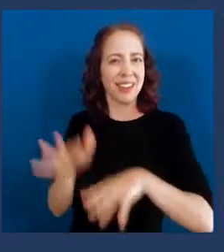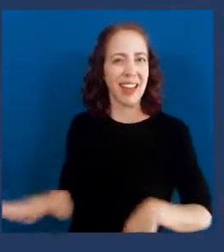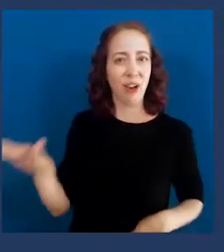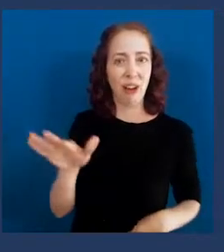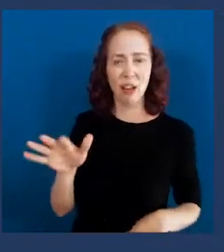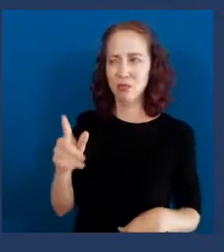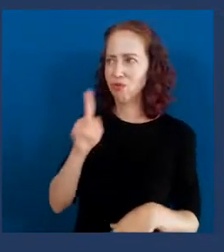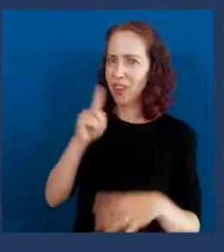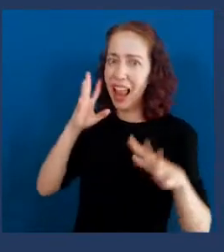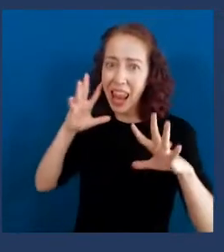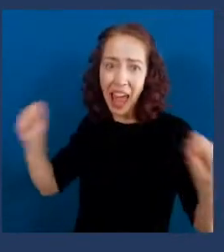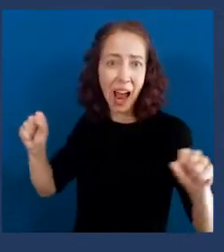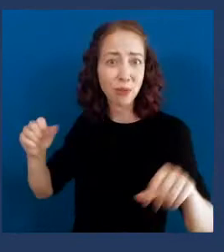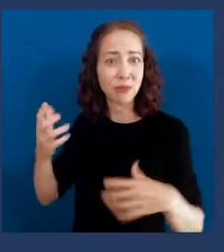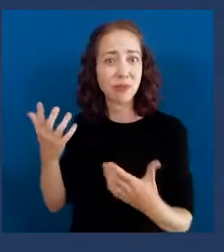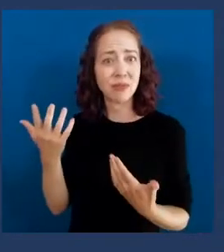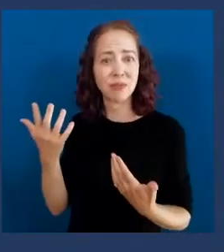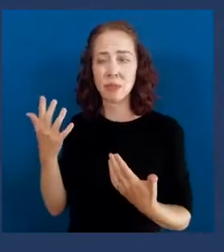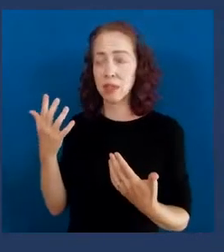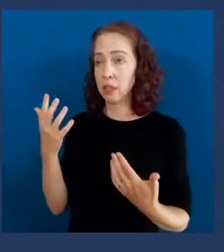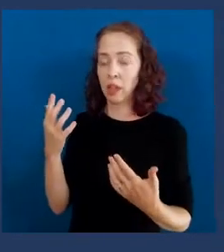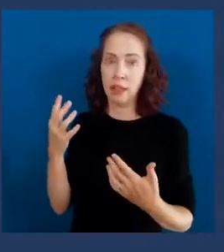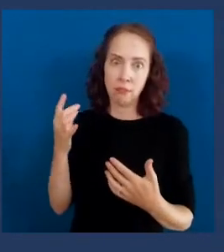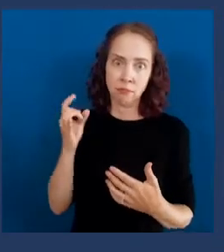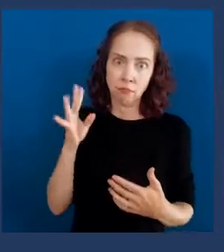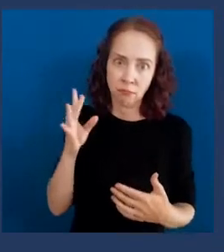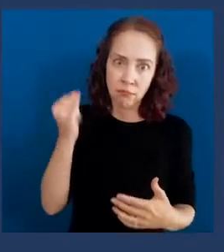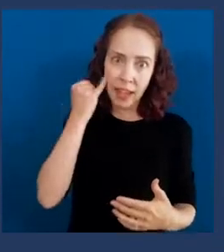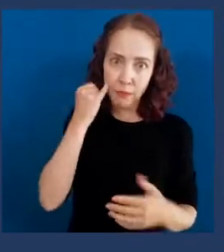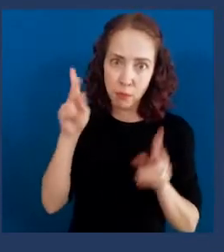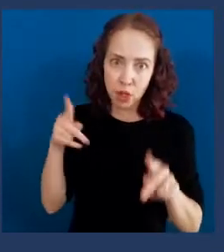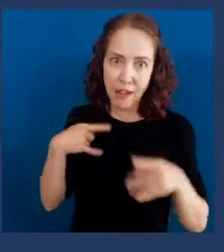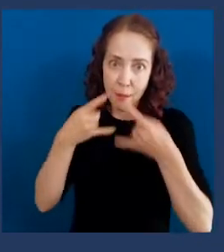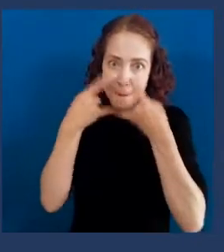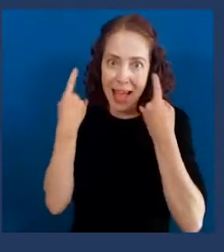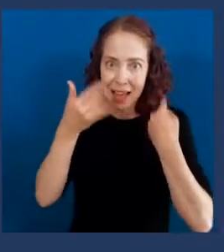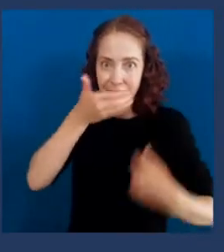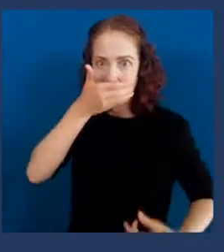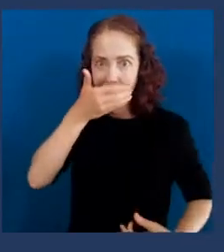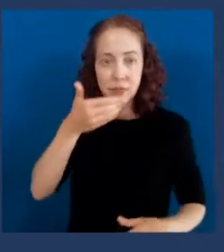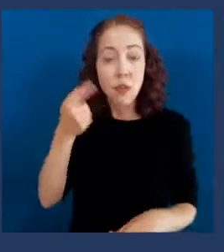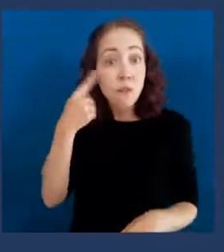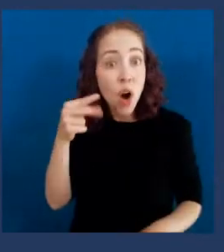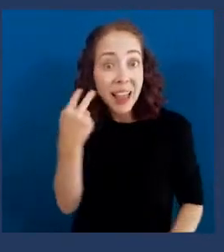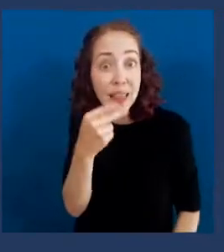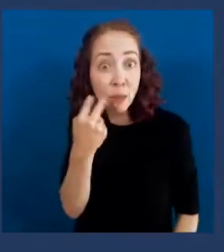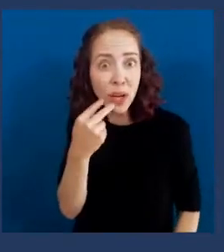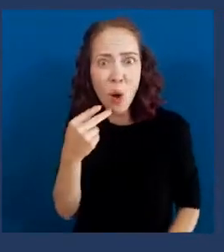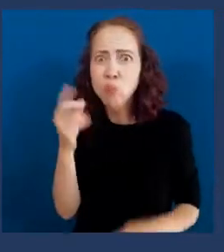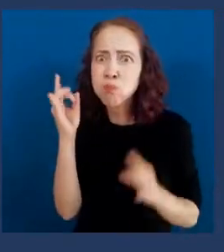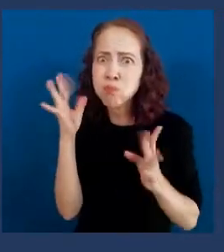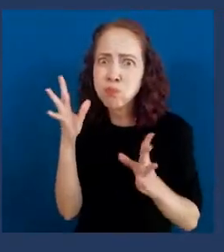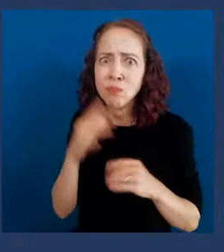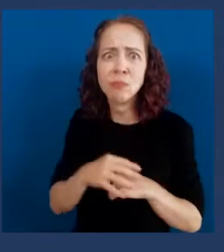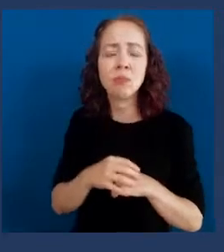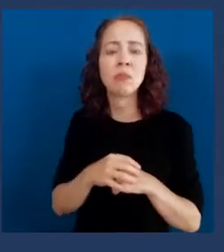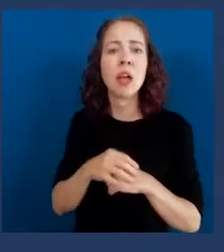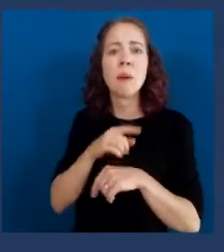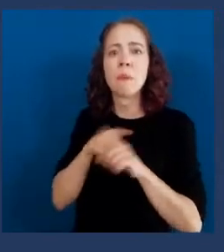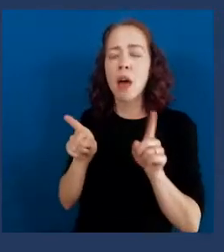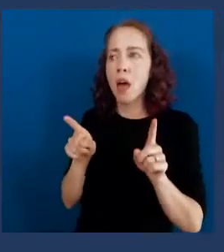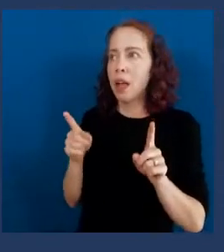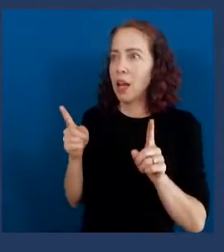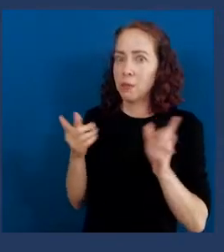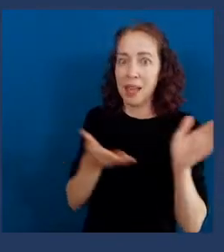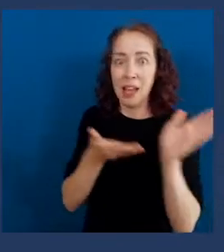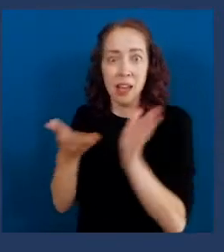really loud, noisy environment, and God forbid somebody's wearing a mask for a lip reader, that is the most horrifying thing ever. Of course. But to